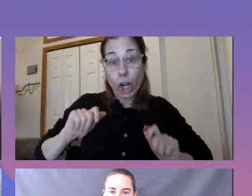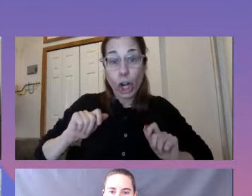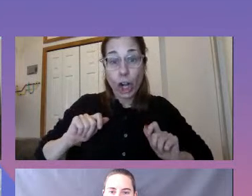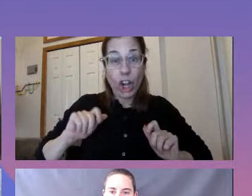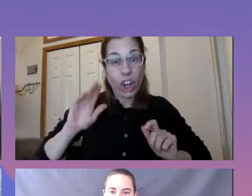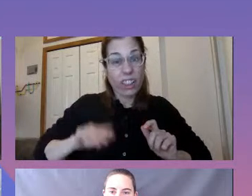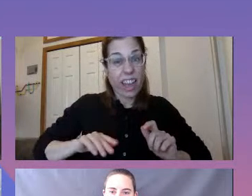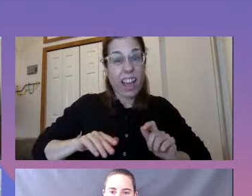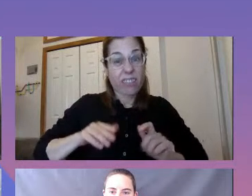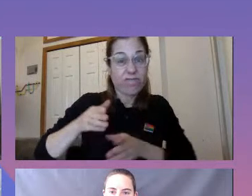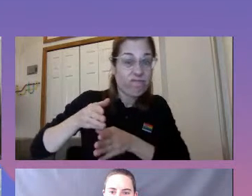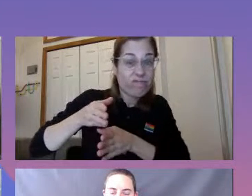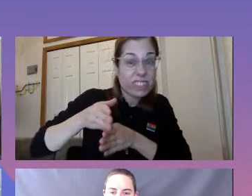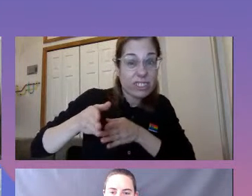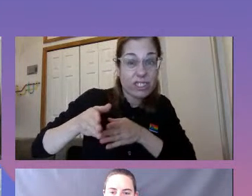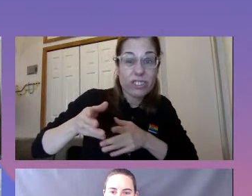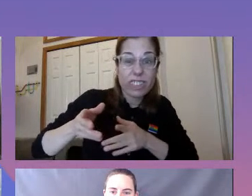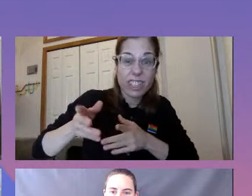it wasn't,